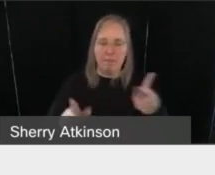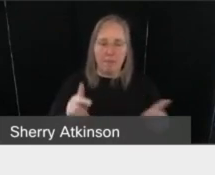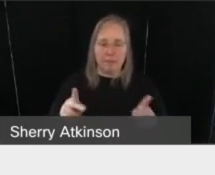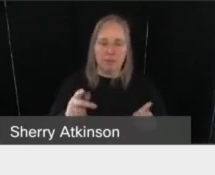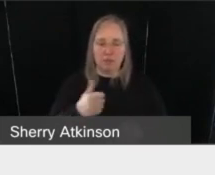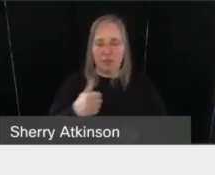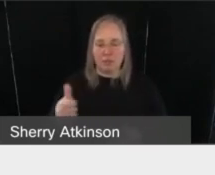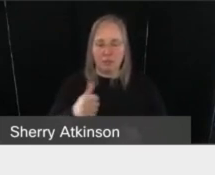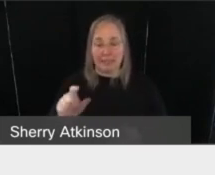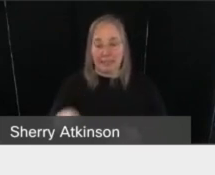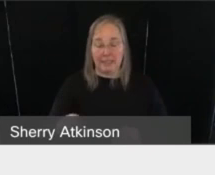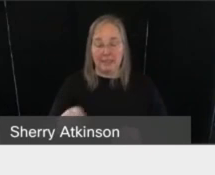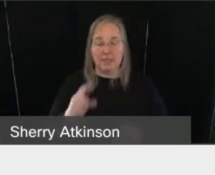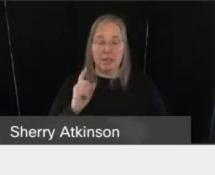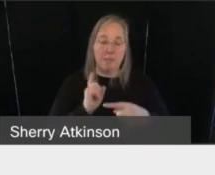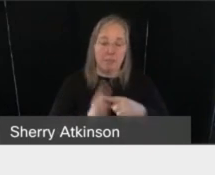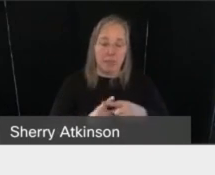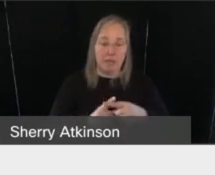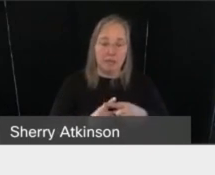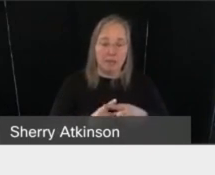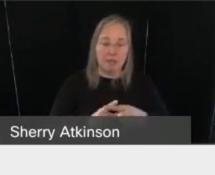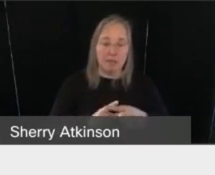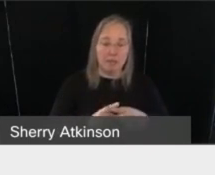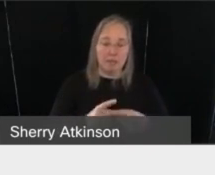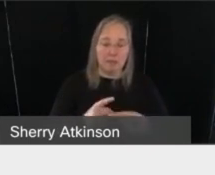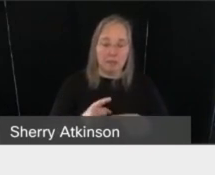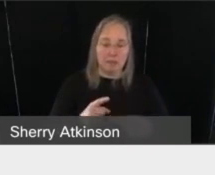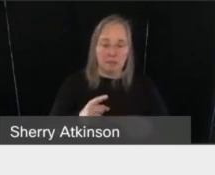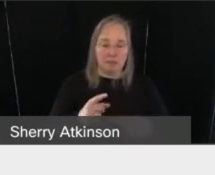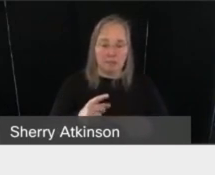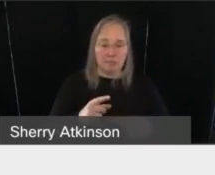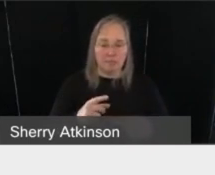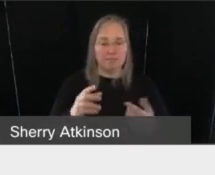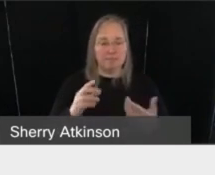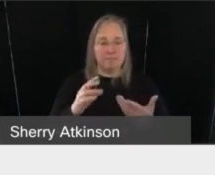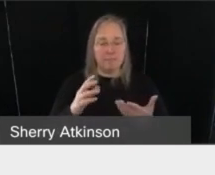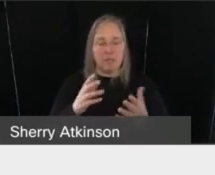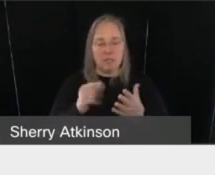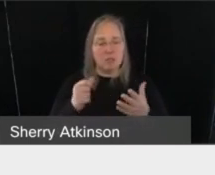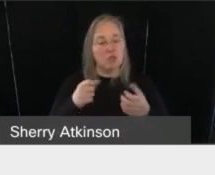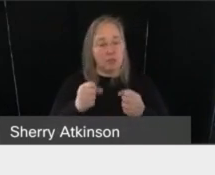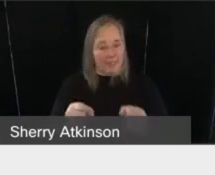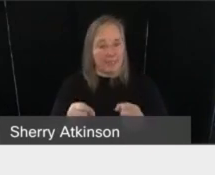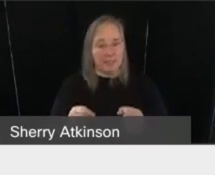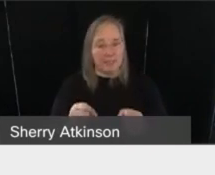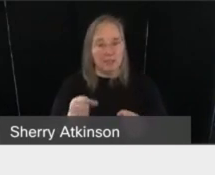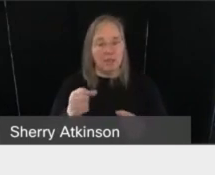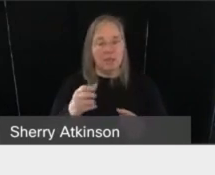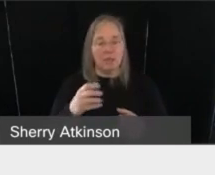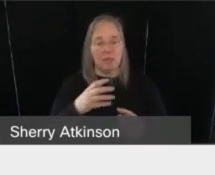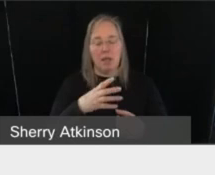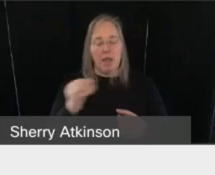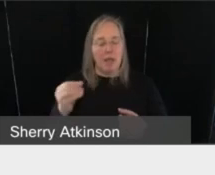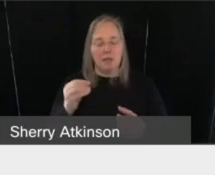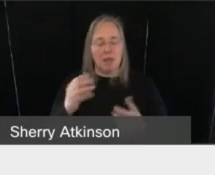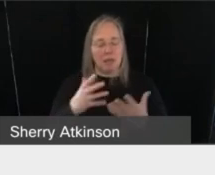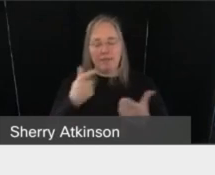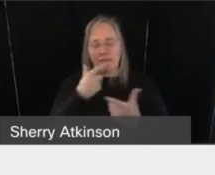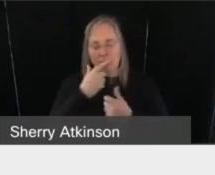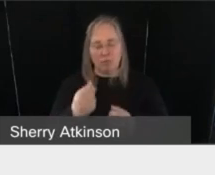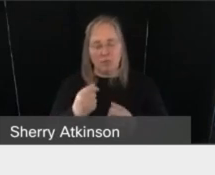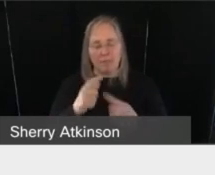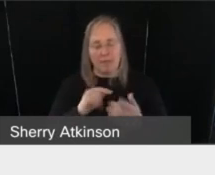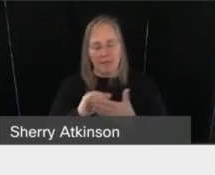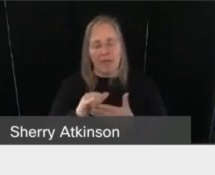transportation needs as well as complete streets. I know there are a lot of interest from the community on that. There are also going to be discussion about